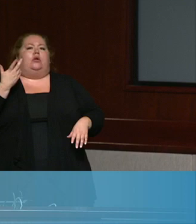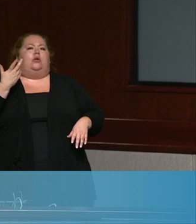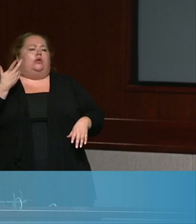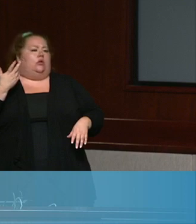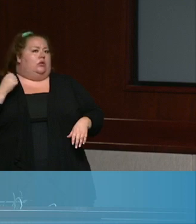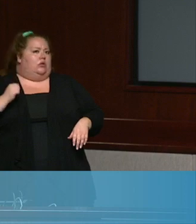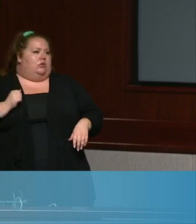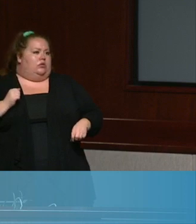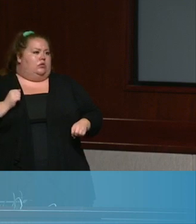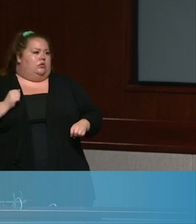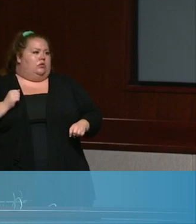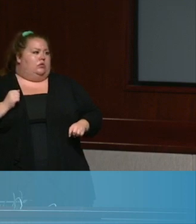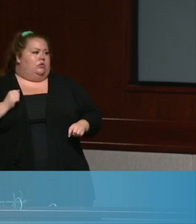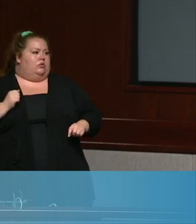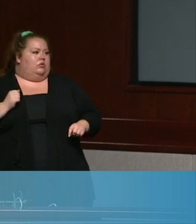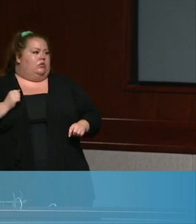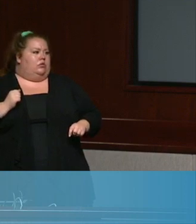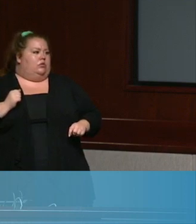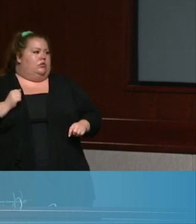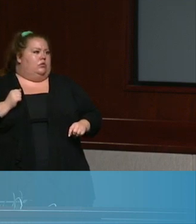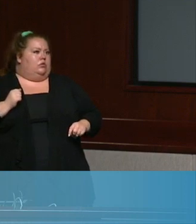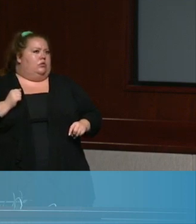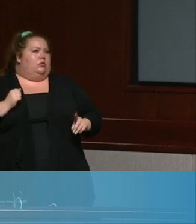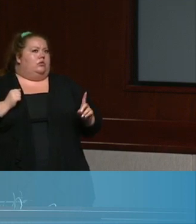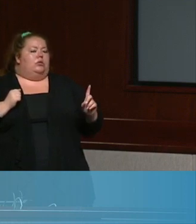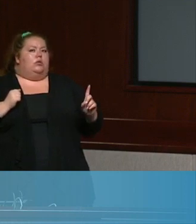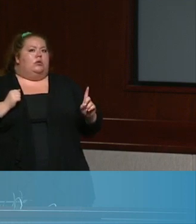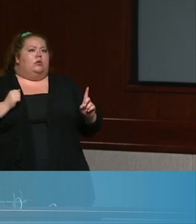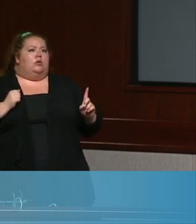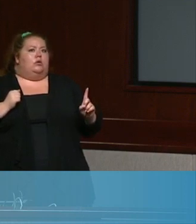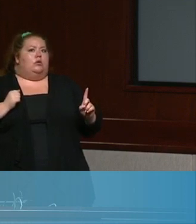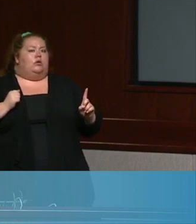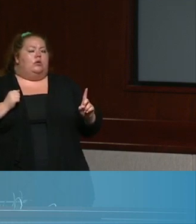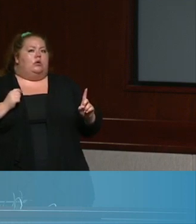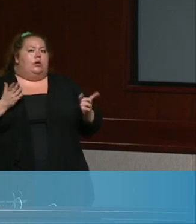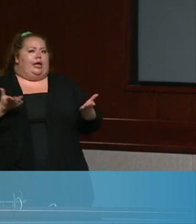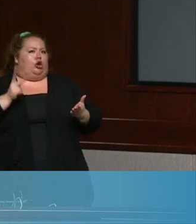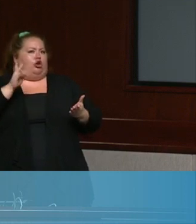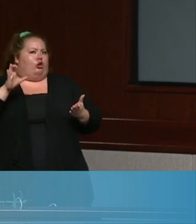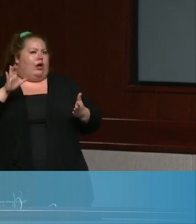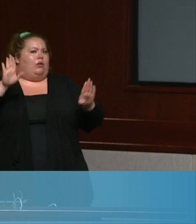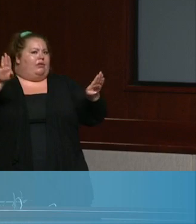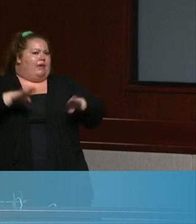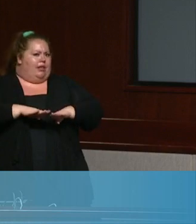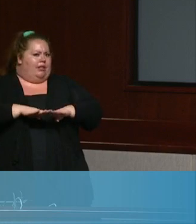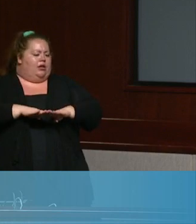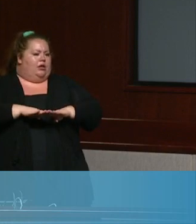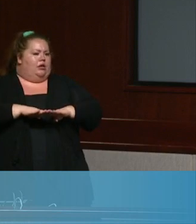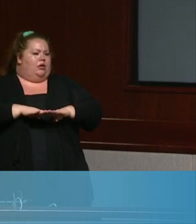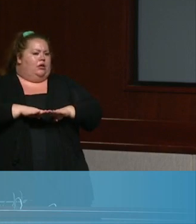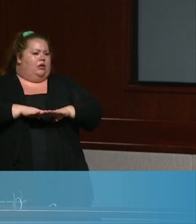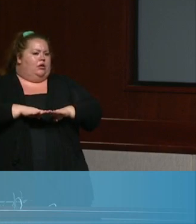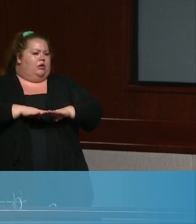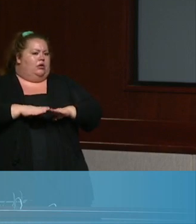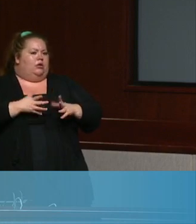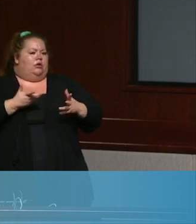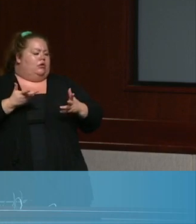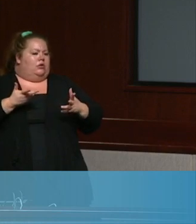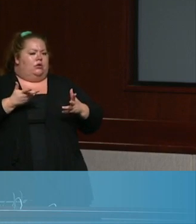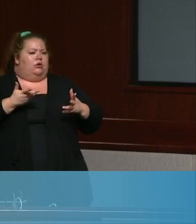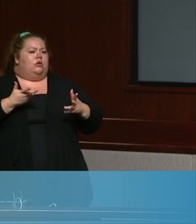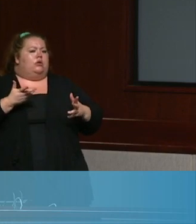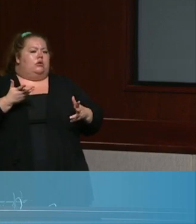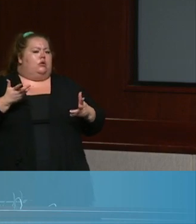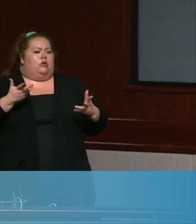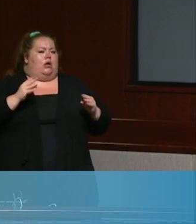cases here in Kern County and elsewhere in the Valley, I mean, is there anything, well, basically, I mean, like, we obviously